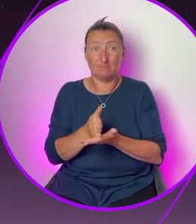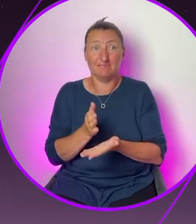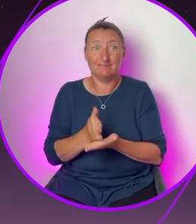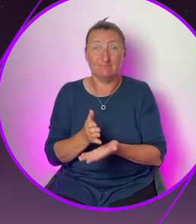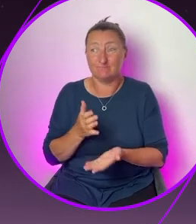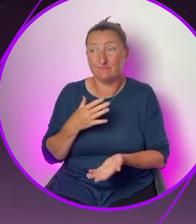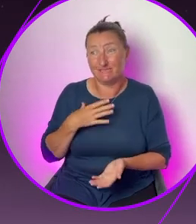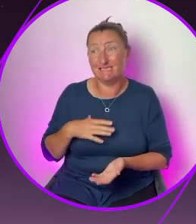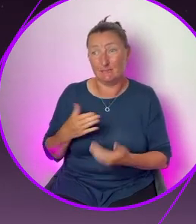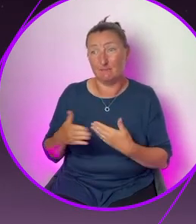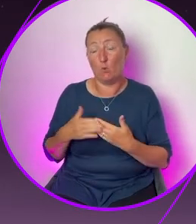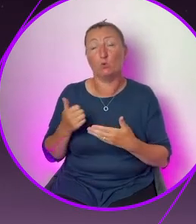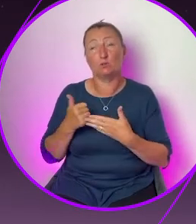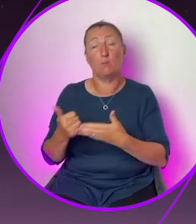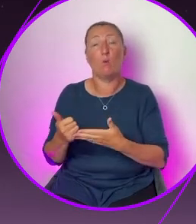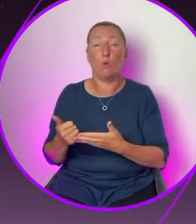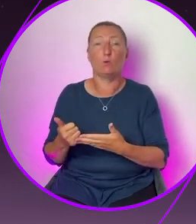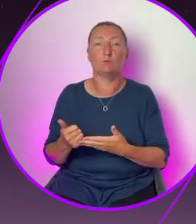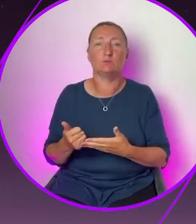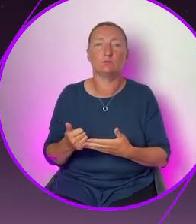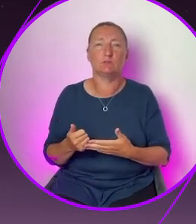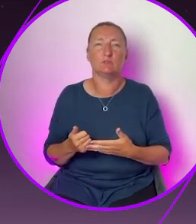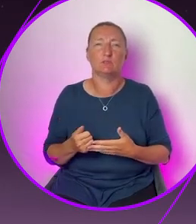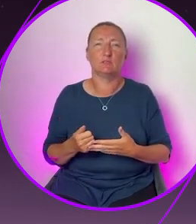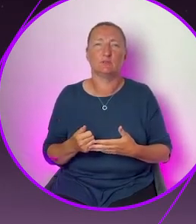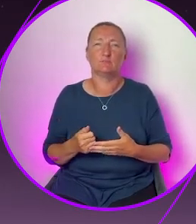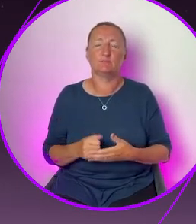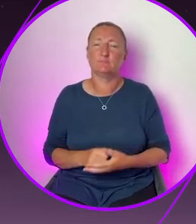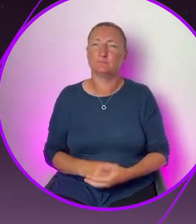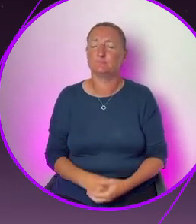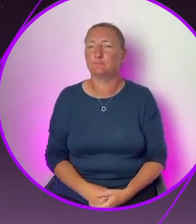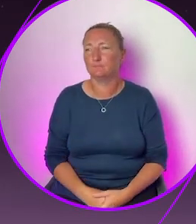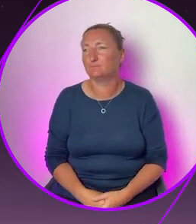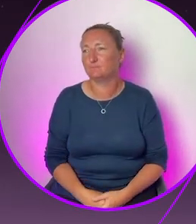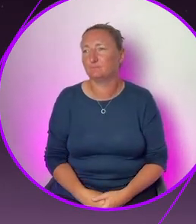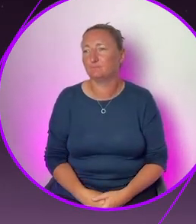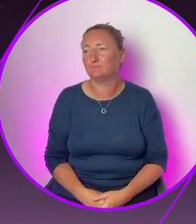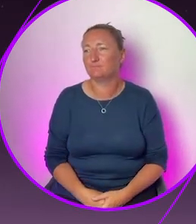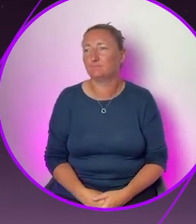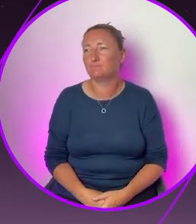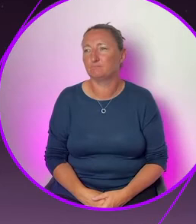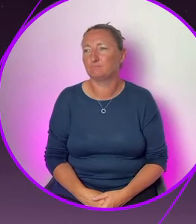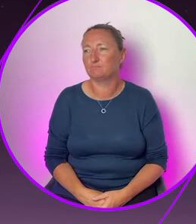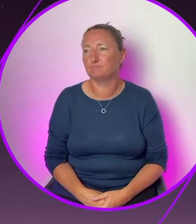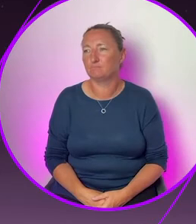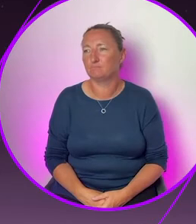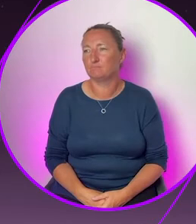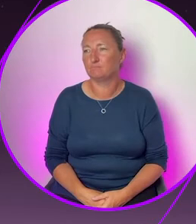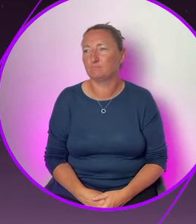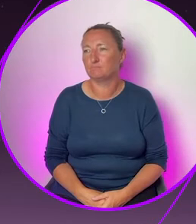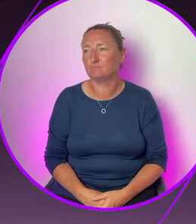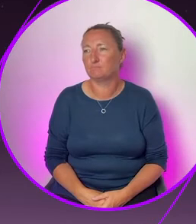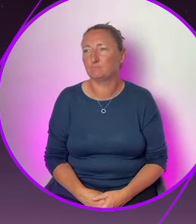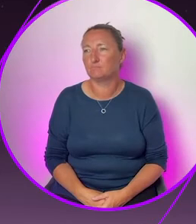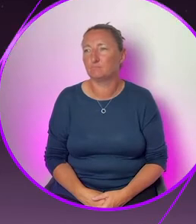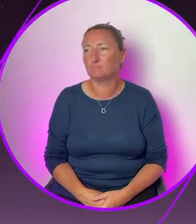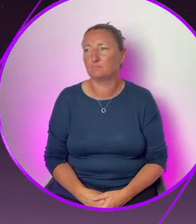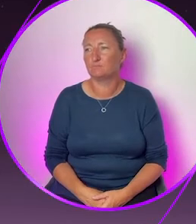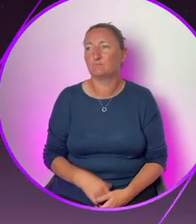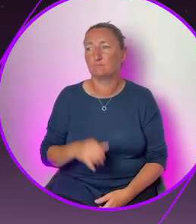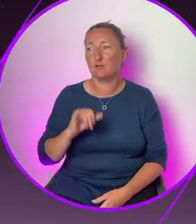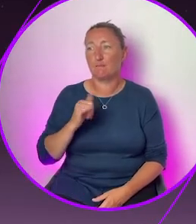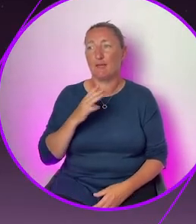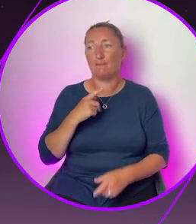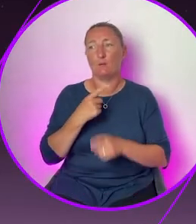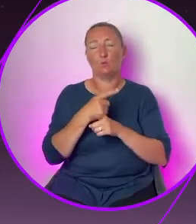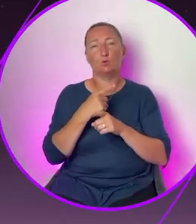more support in this area. Thank you. Yeah, and maybe we'll pick it up when we speak